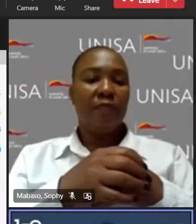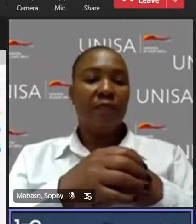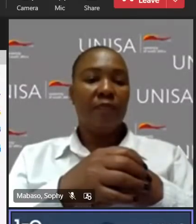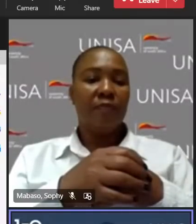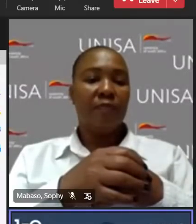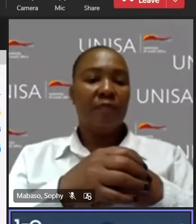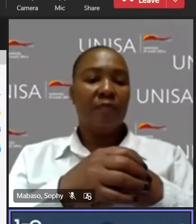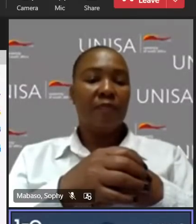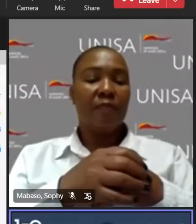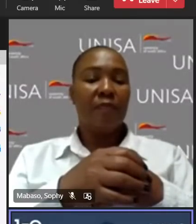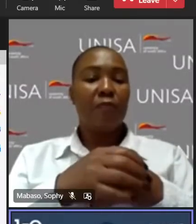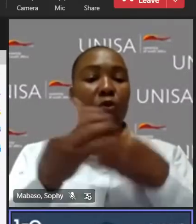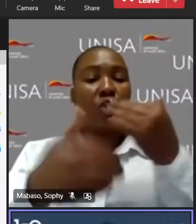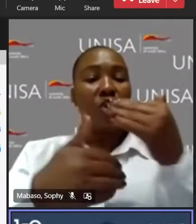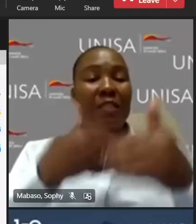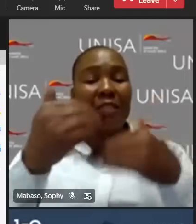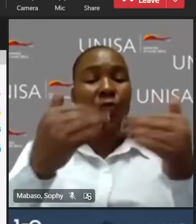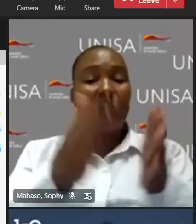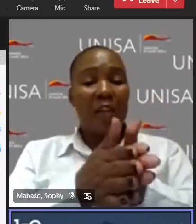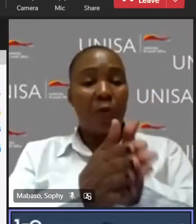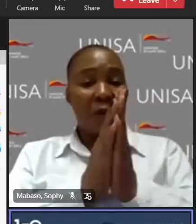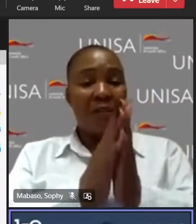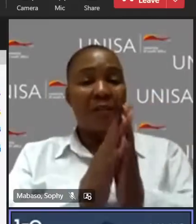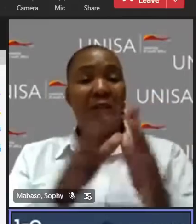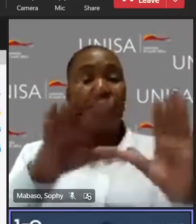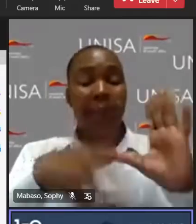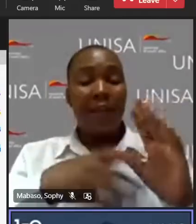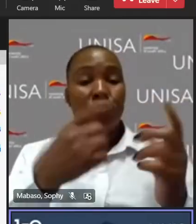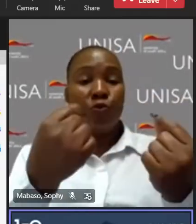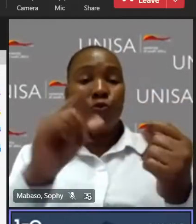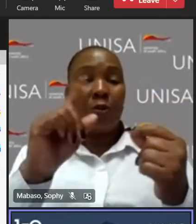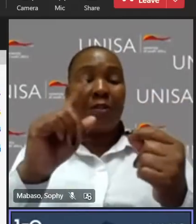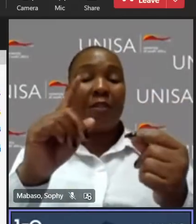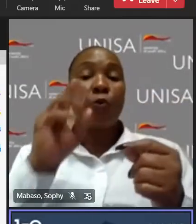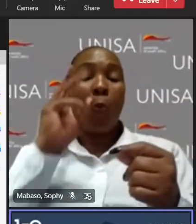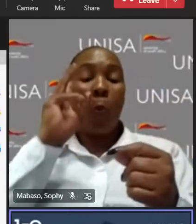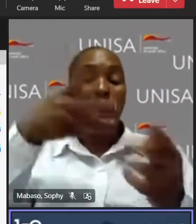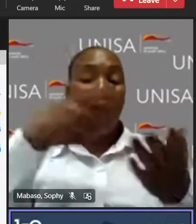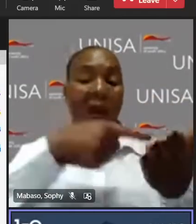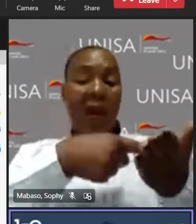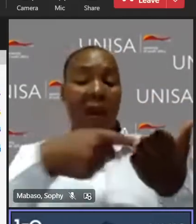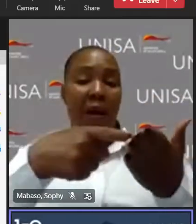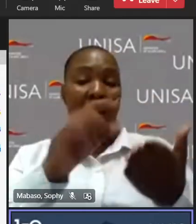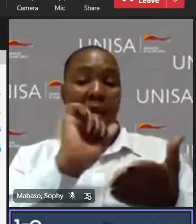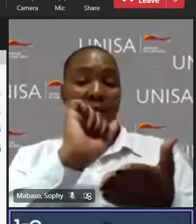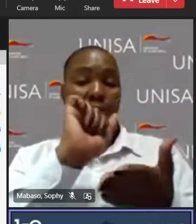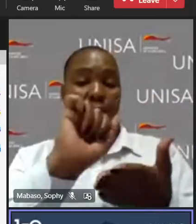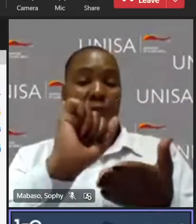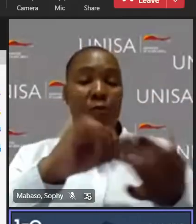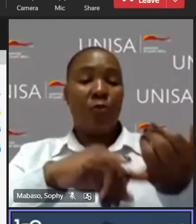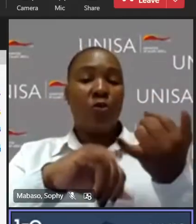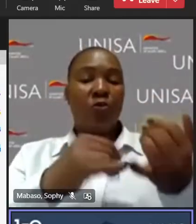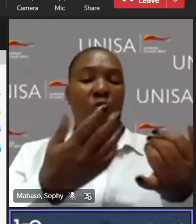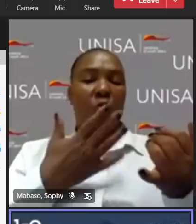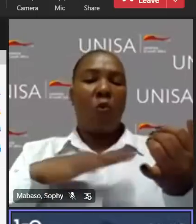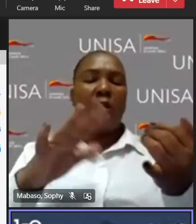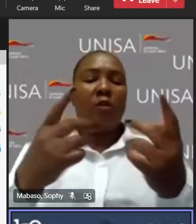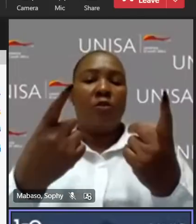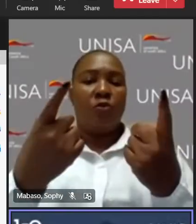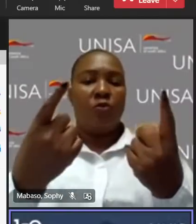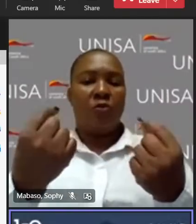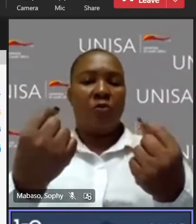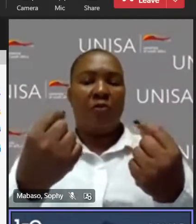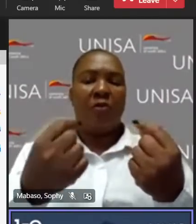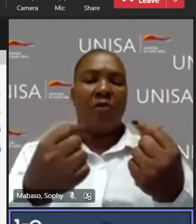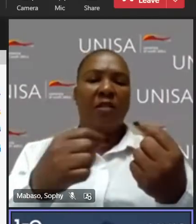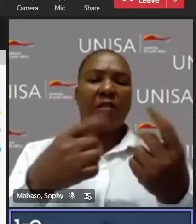with request, then it will actually cancel the module, which I don't want to do. So like I said, I don't want to